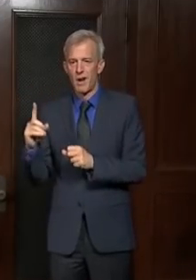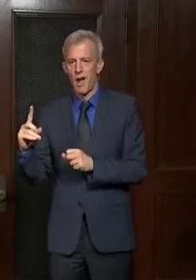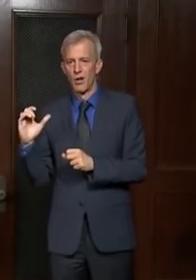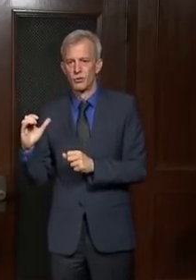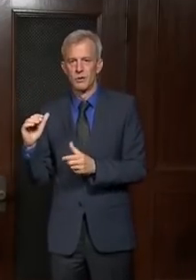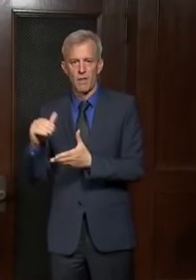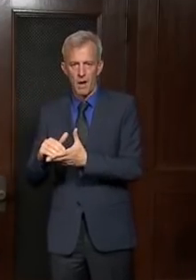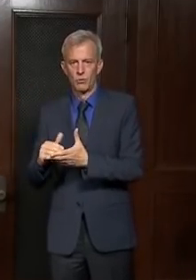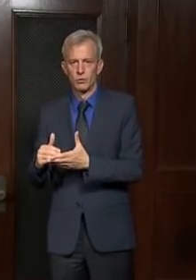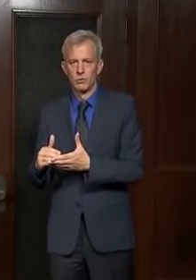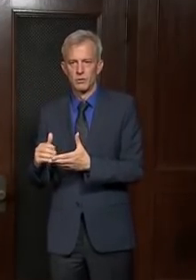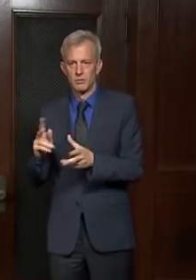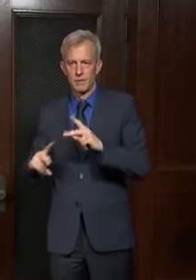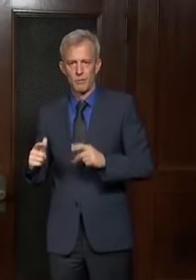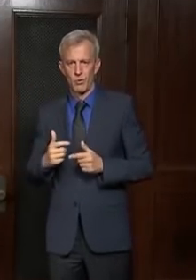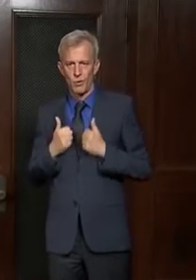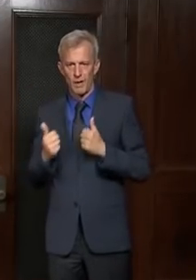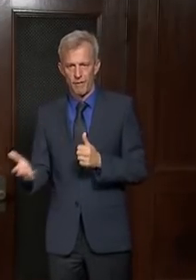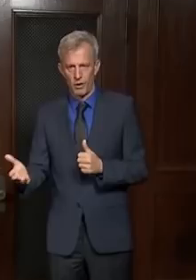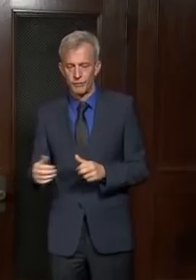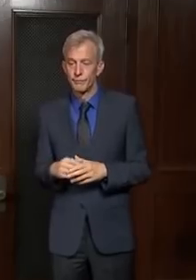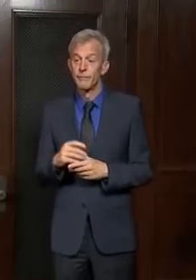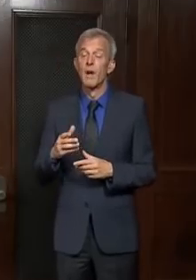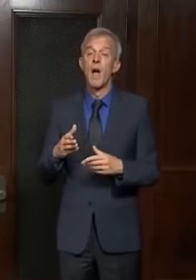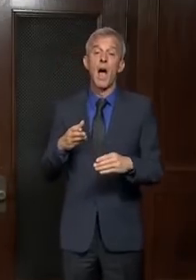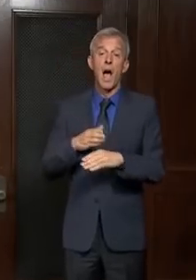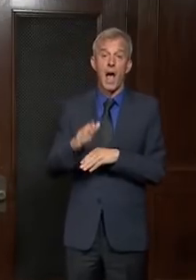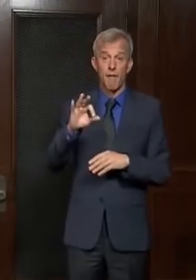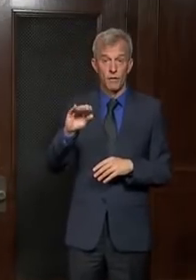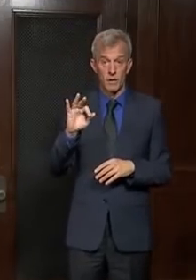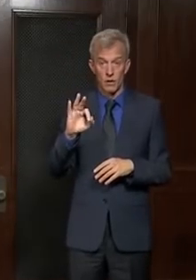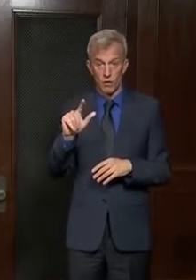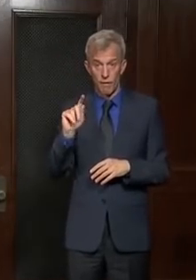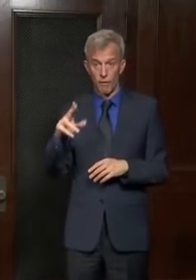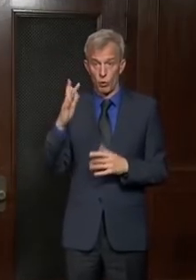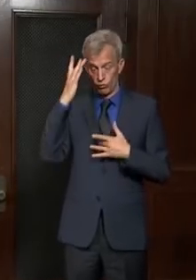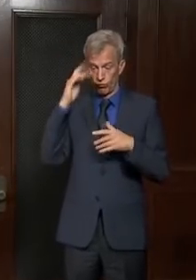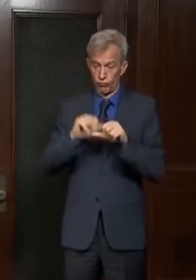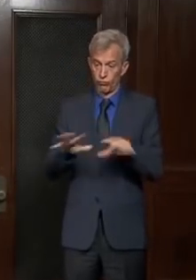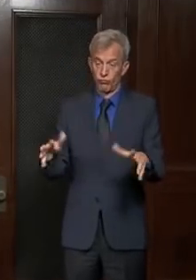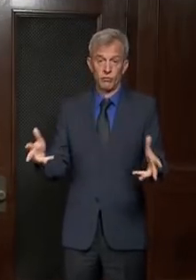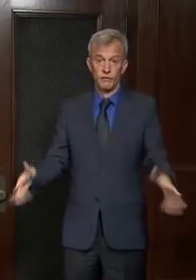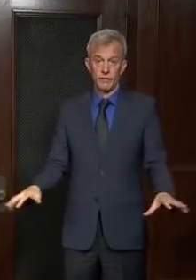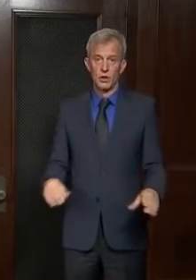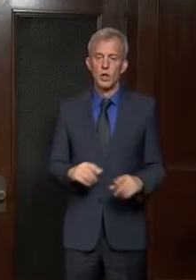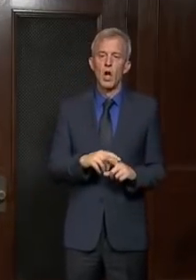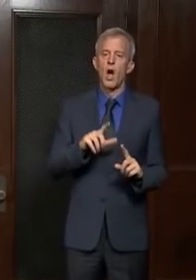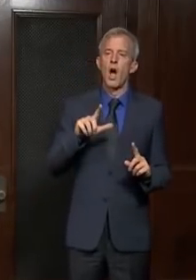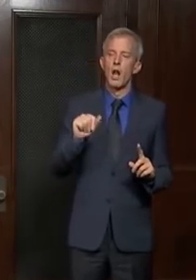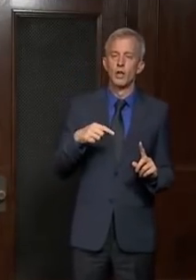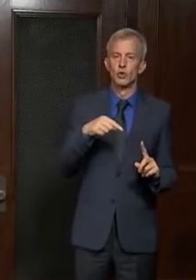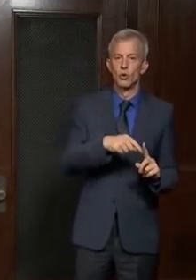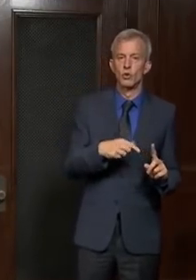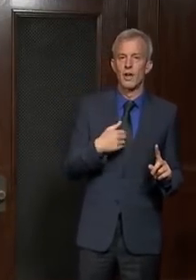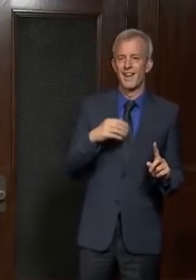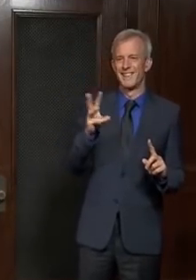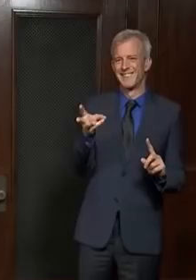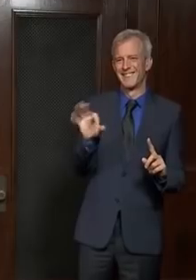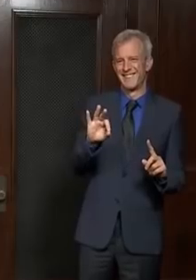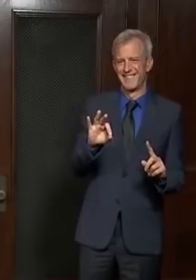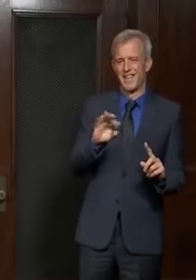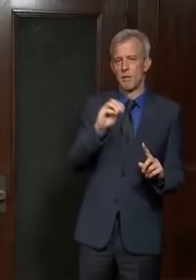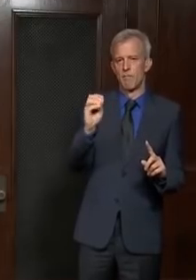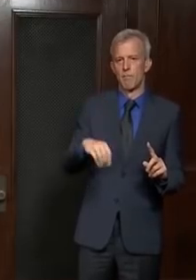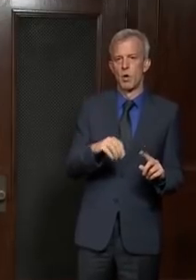residents. And after the flu pandemic was over, Los Angeles, with its longer physical distancing, saw 69% employment